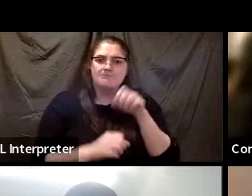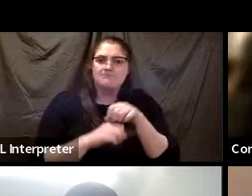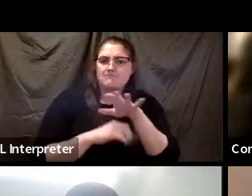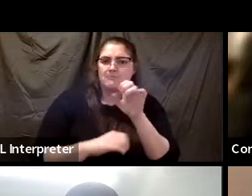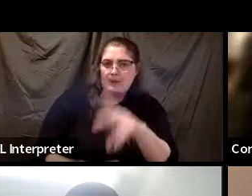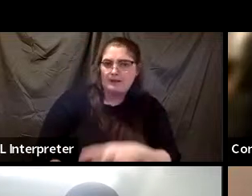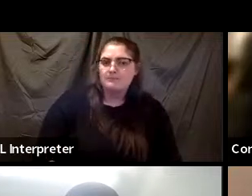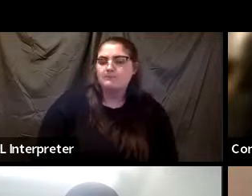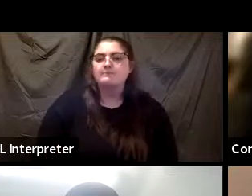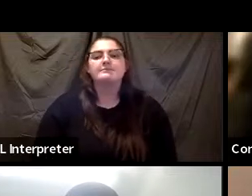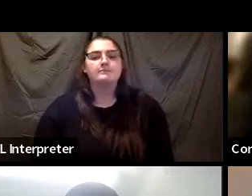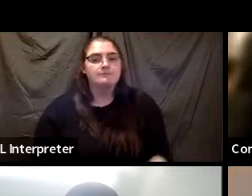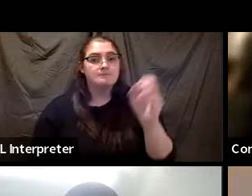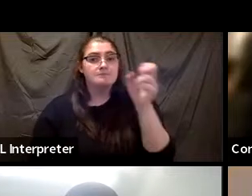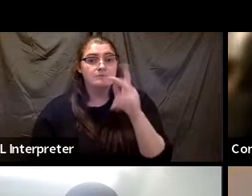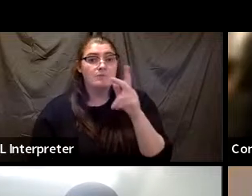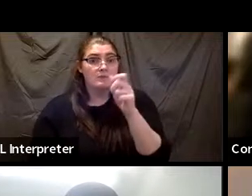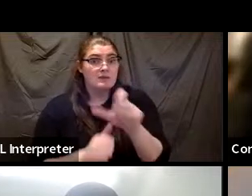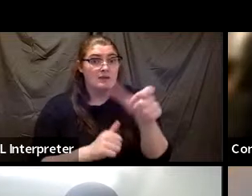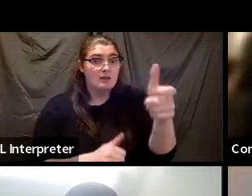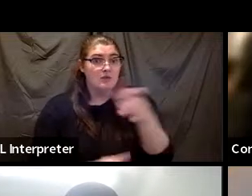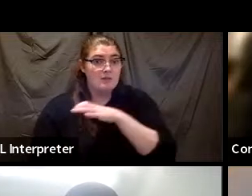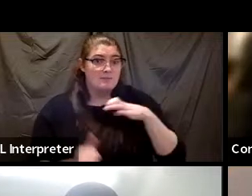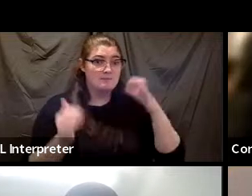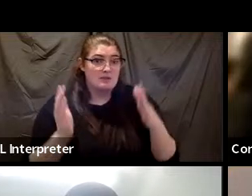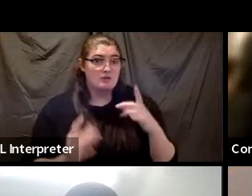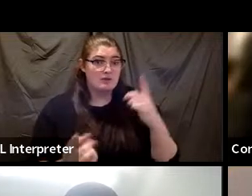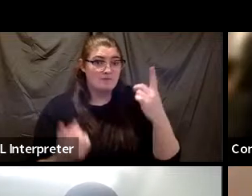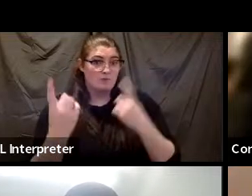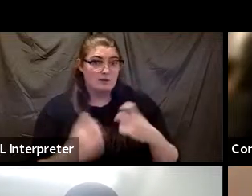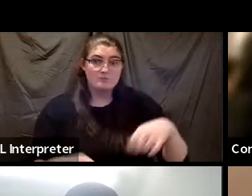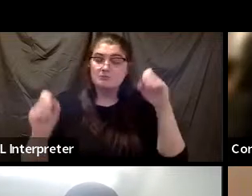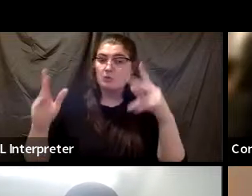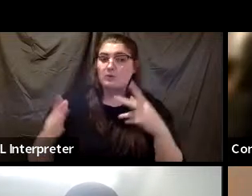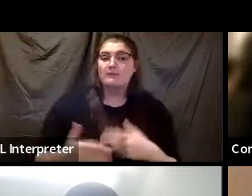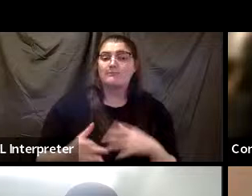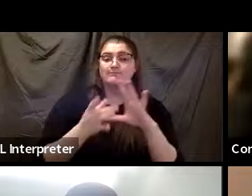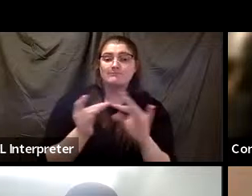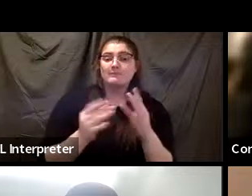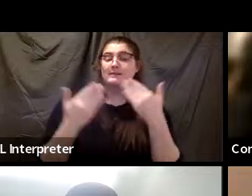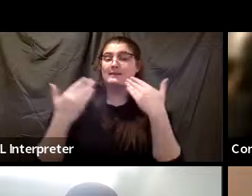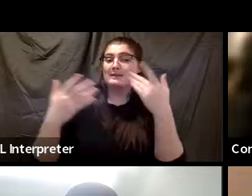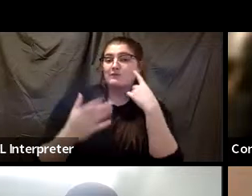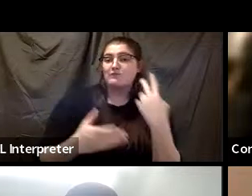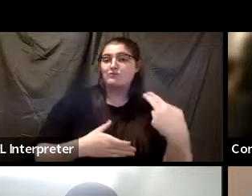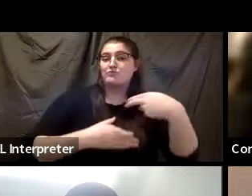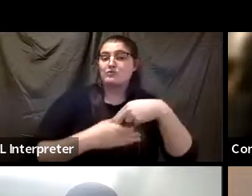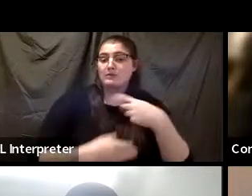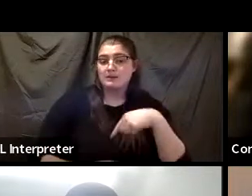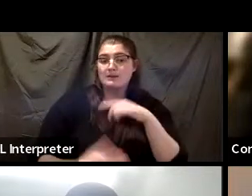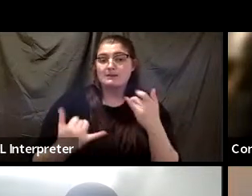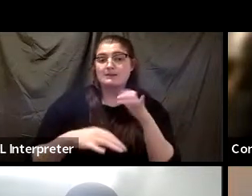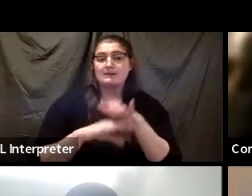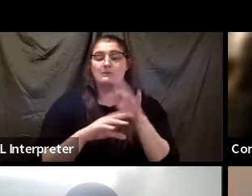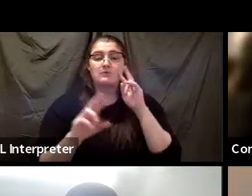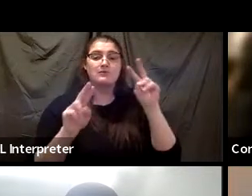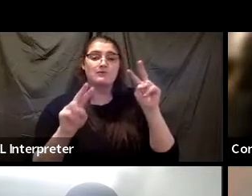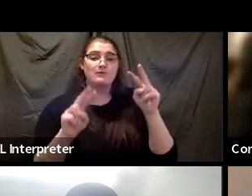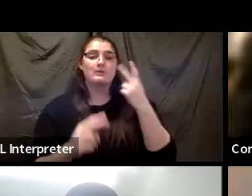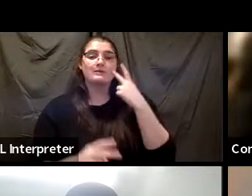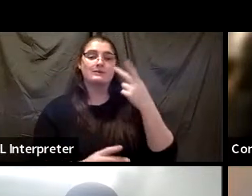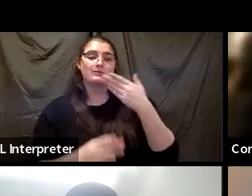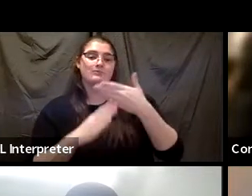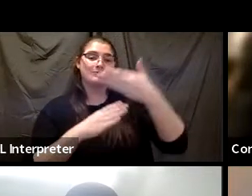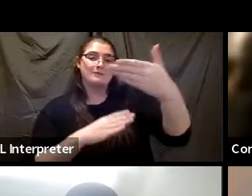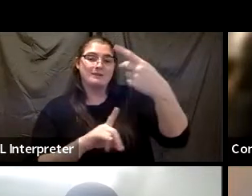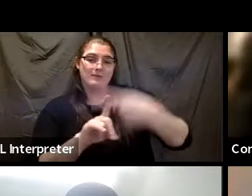any of the commissioners have questions? Okay, with that being said, Mr. Ingram, thank you for joining us tonight, and we look forward to seeing you next month. Thank you for